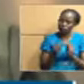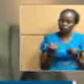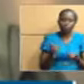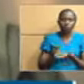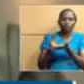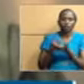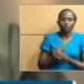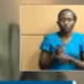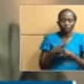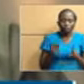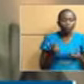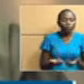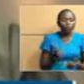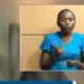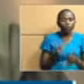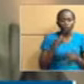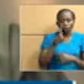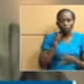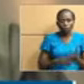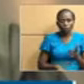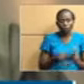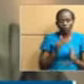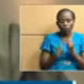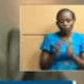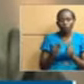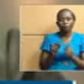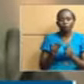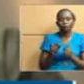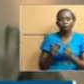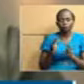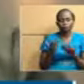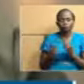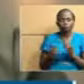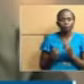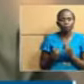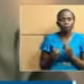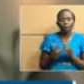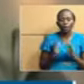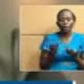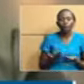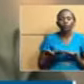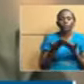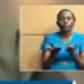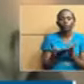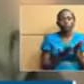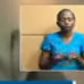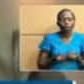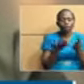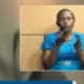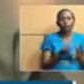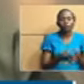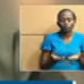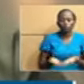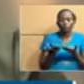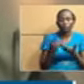what impact are you causing to that you are utilizing to deliver a service, to deliver goods, to deliver social